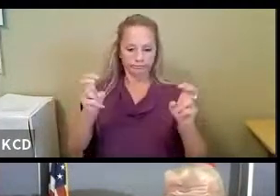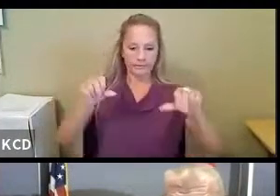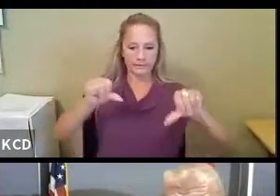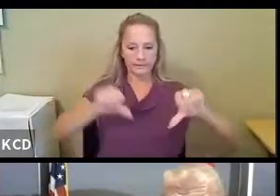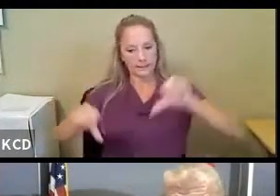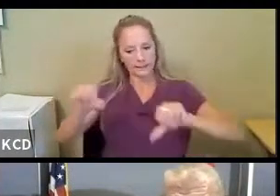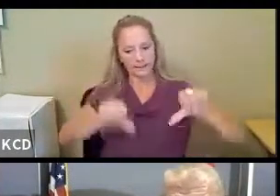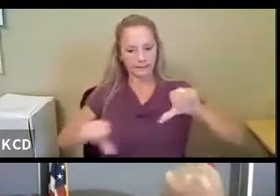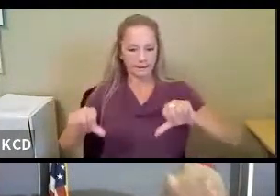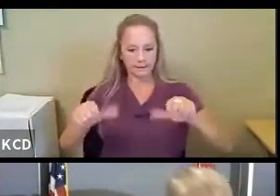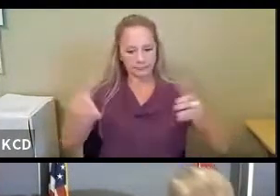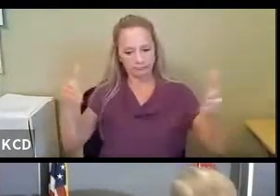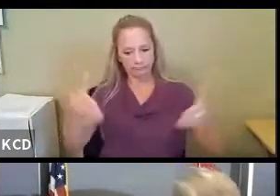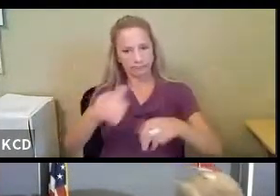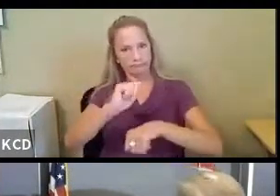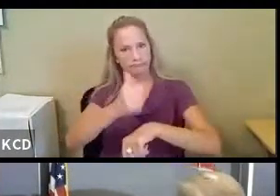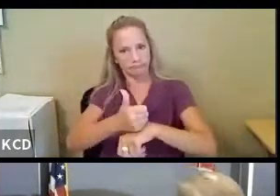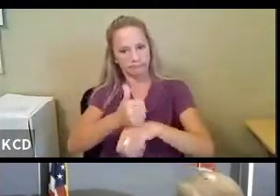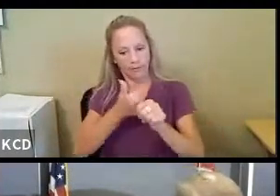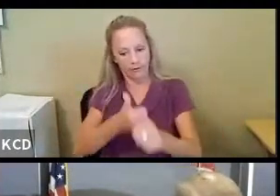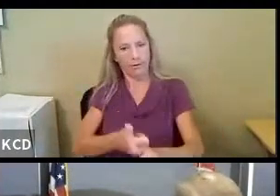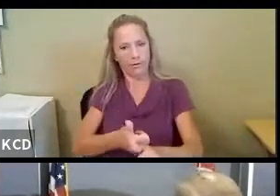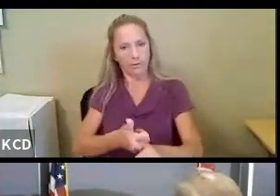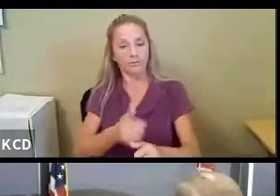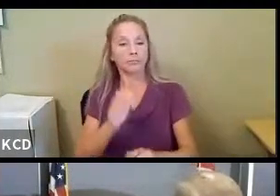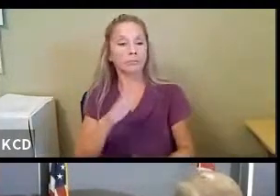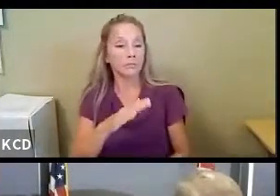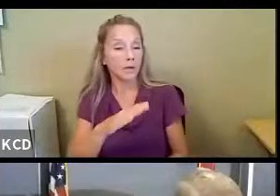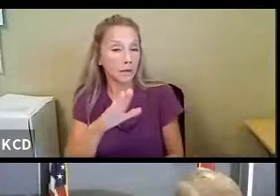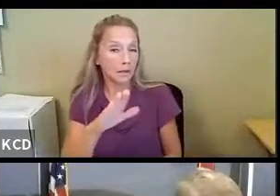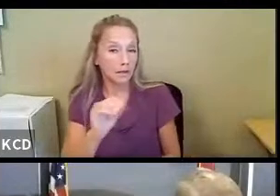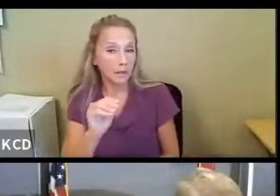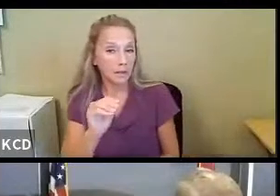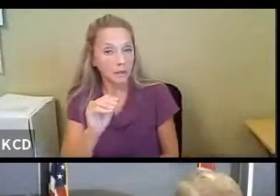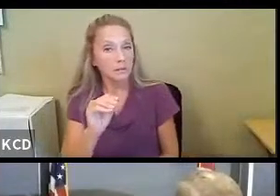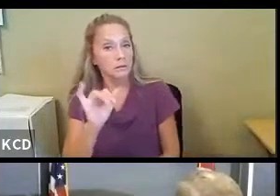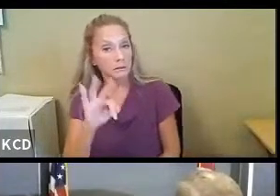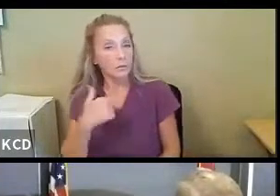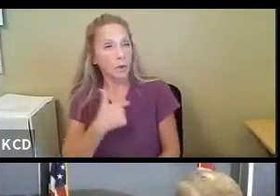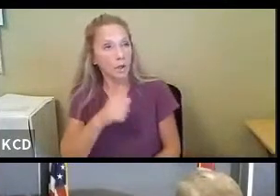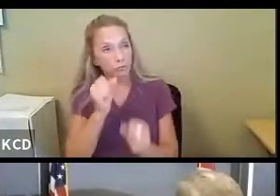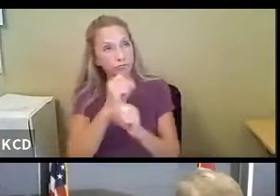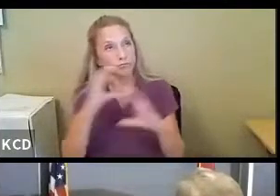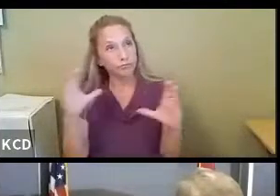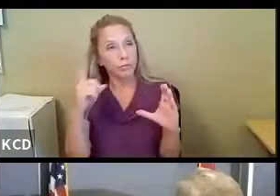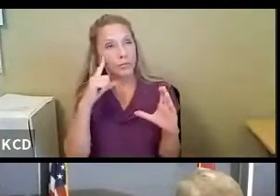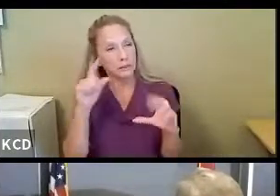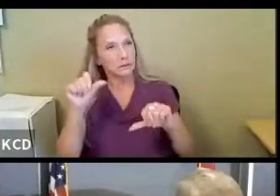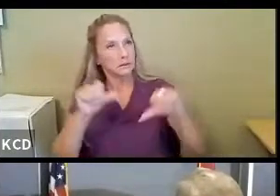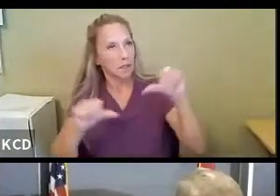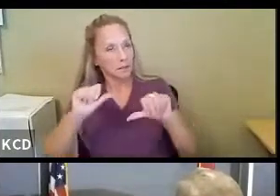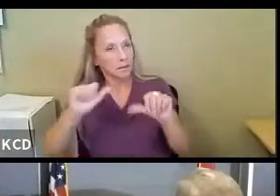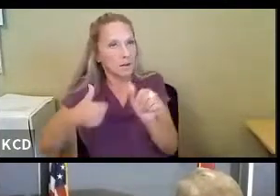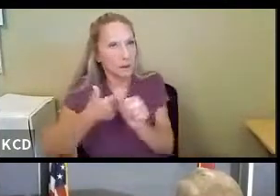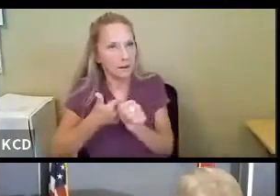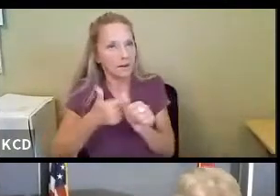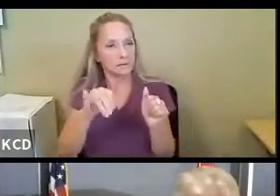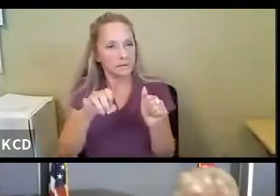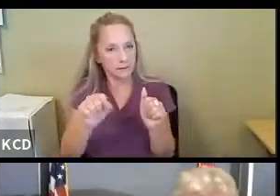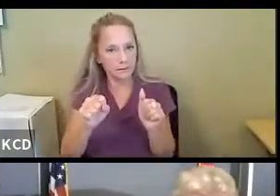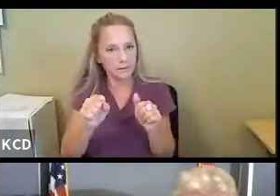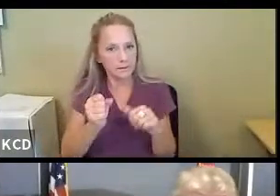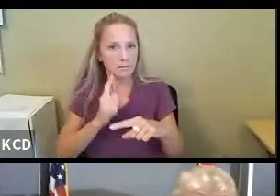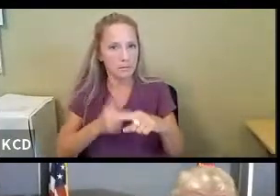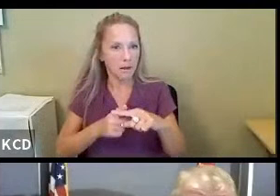conversation can not only accomplish, if we can get there and think through it scientifically, and not only accomplish giving the public